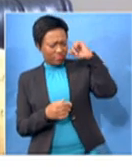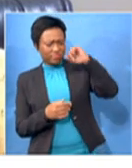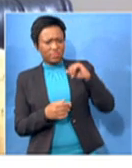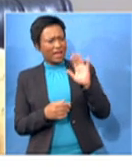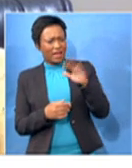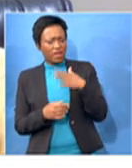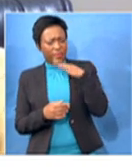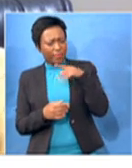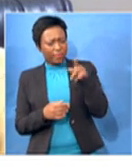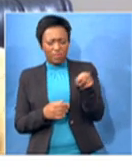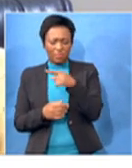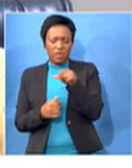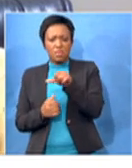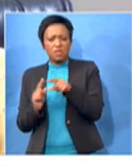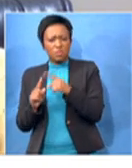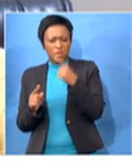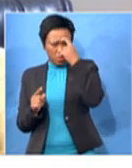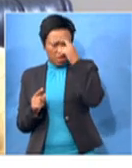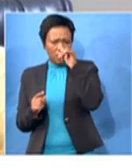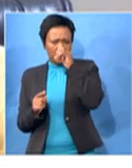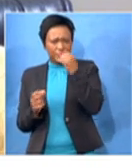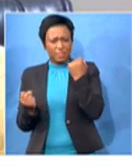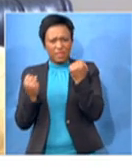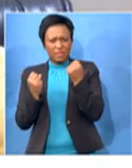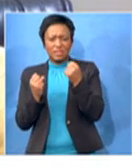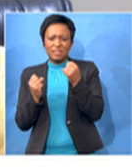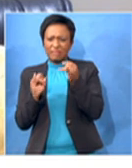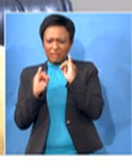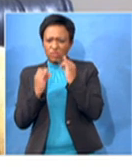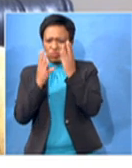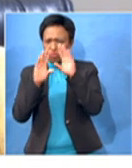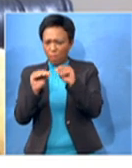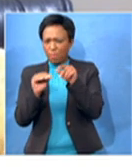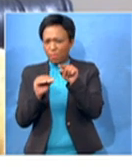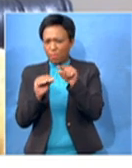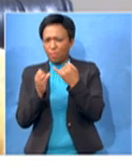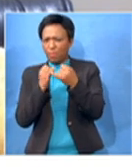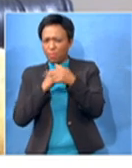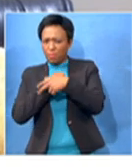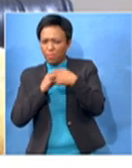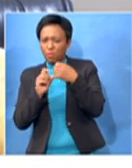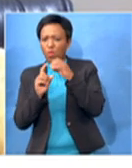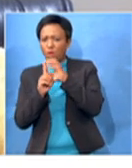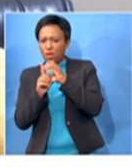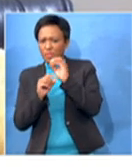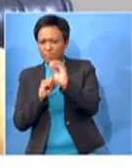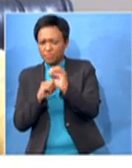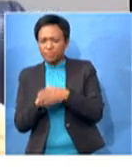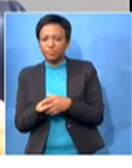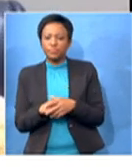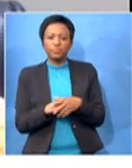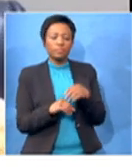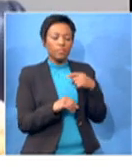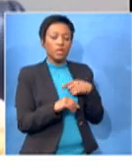country's justice system is really serious about dealing with this scourge? The country's justice system will be serious when you and